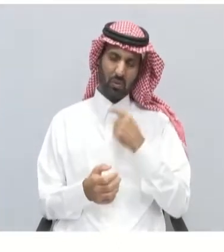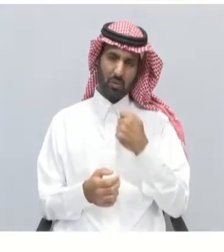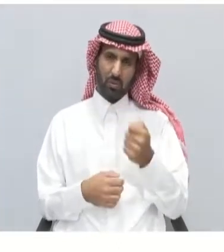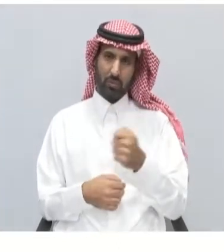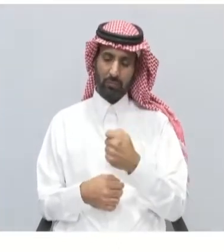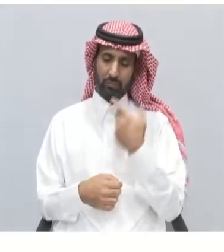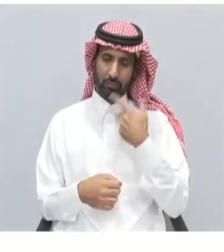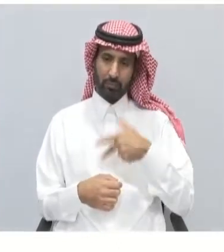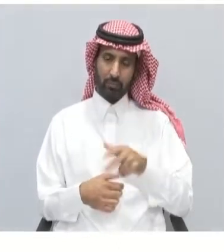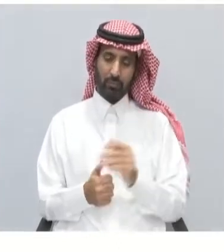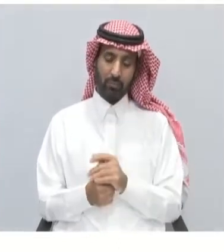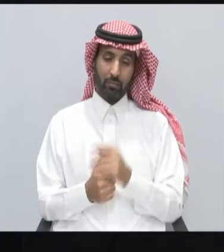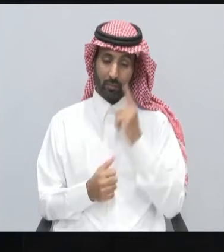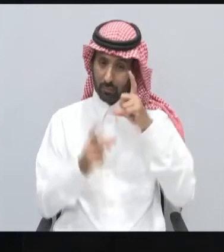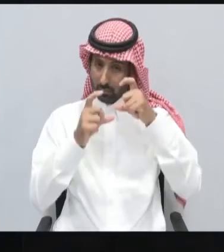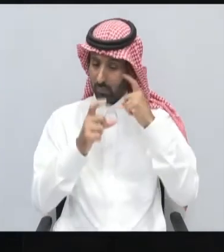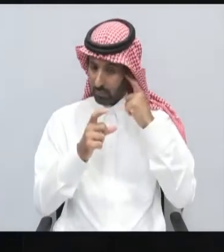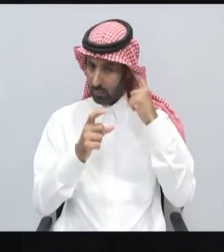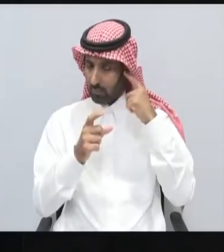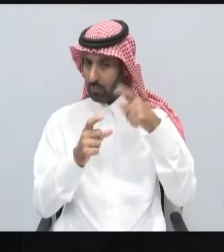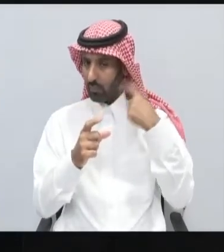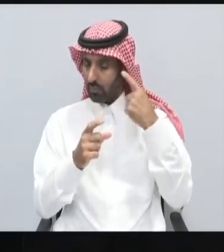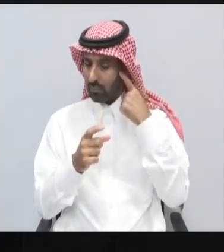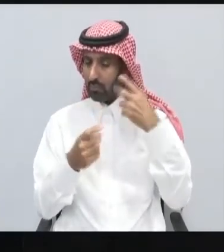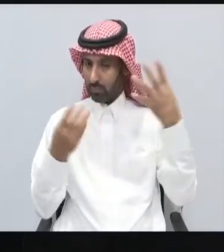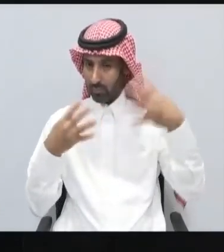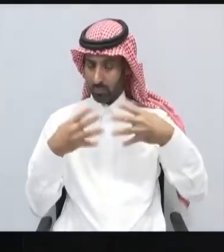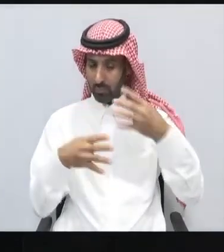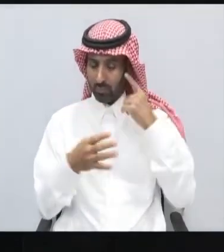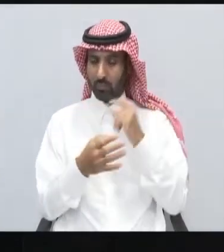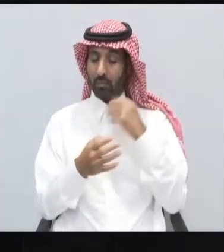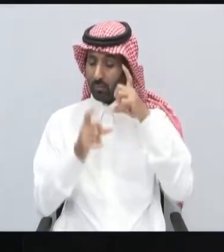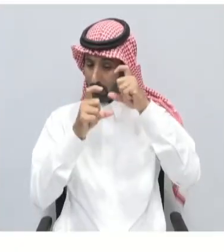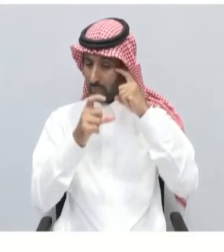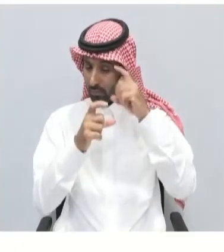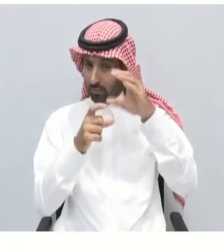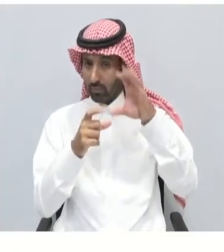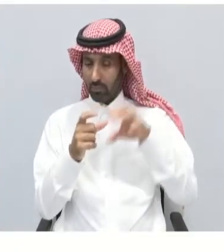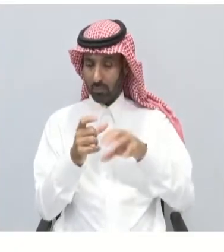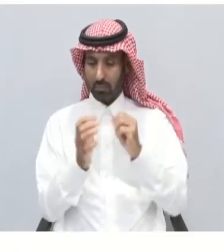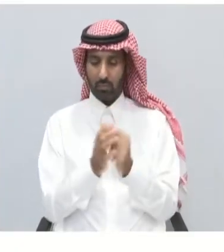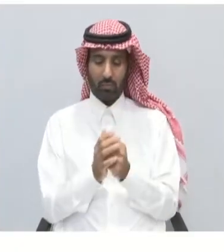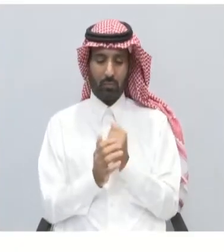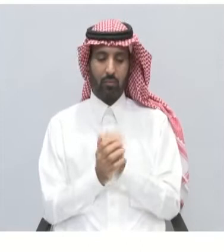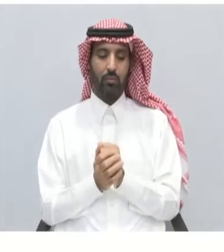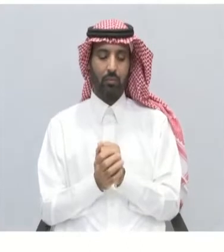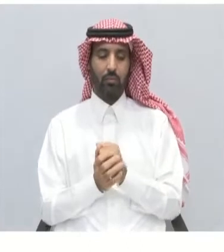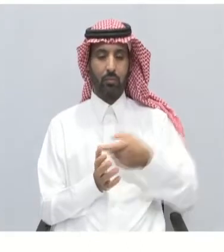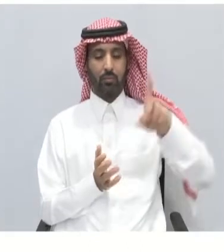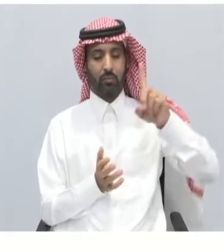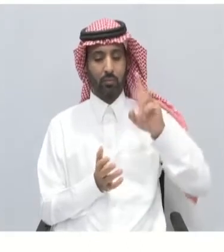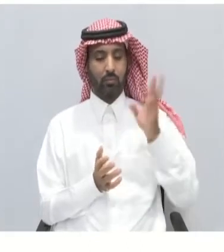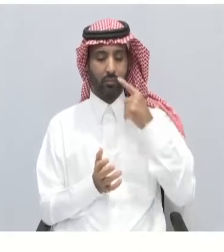see the answers. Pause the video, think about it. Now let's see the answers together. So for number one, let out